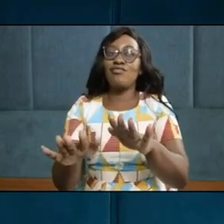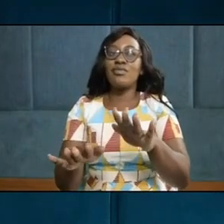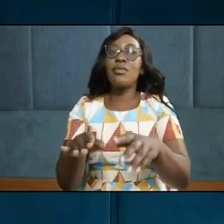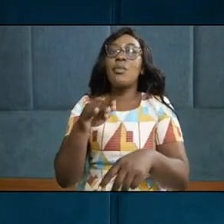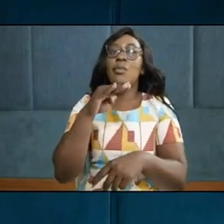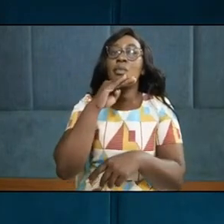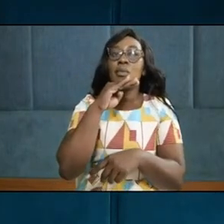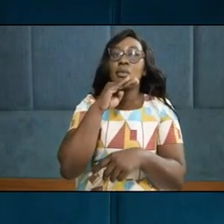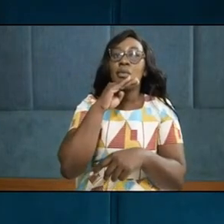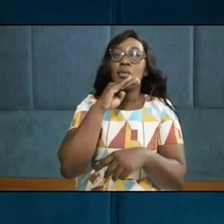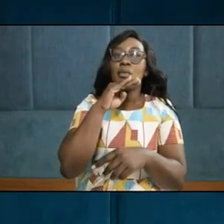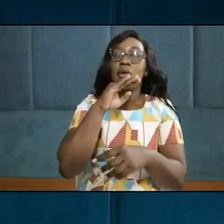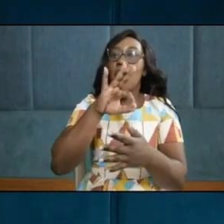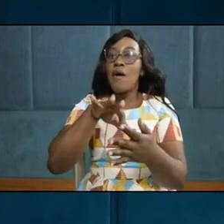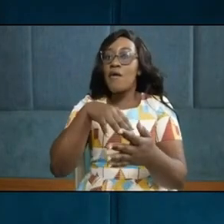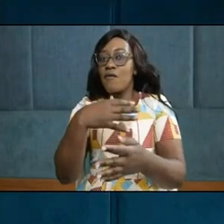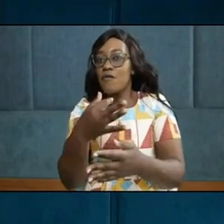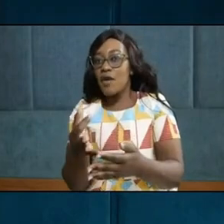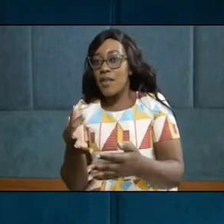Paul fell on him